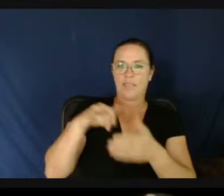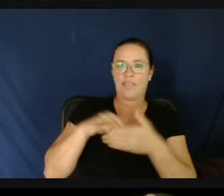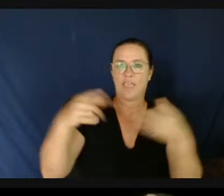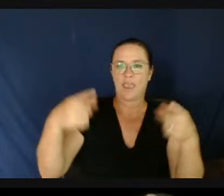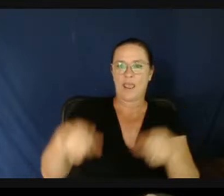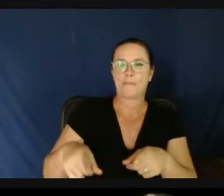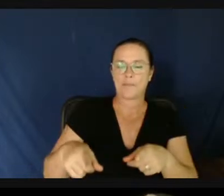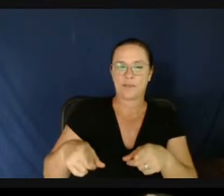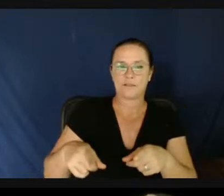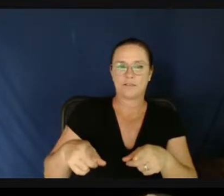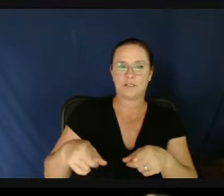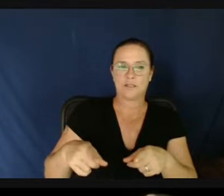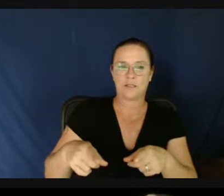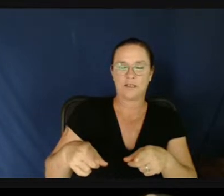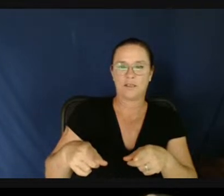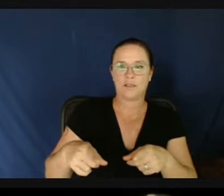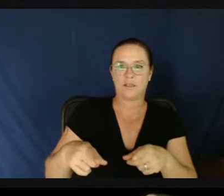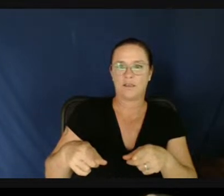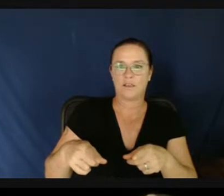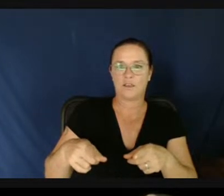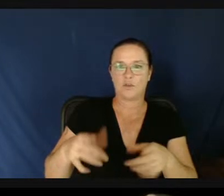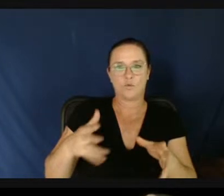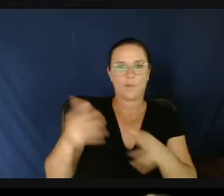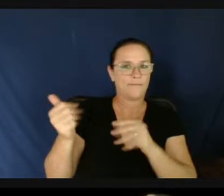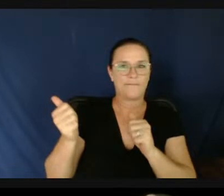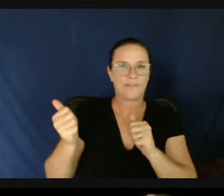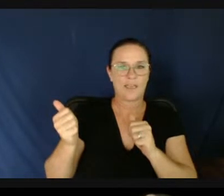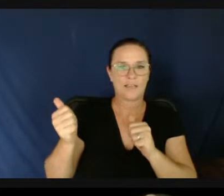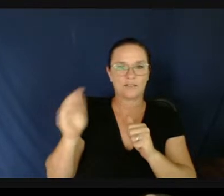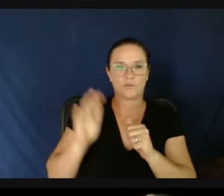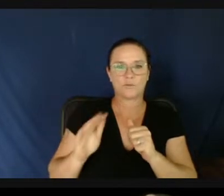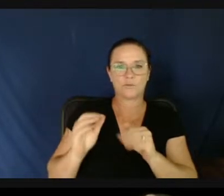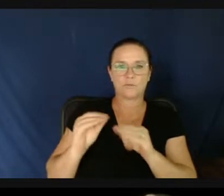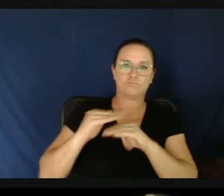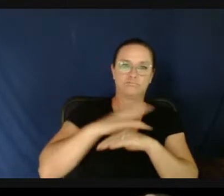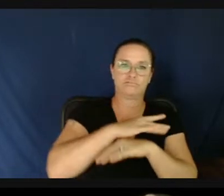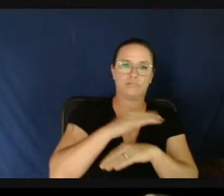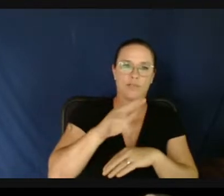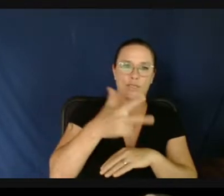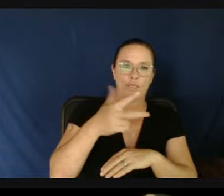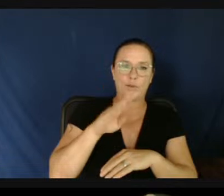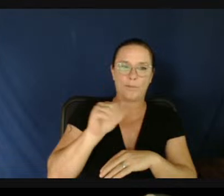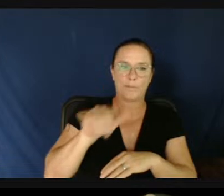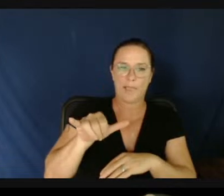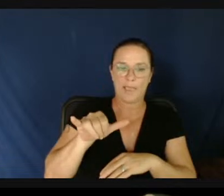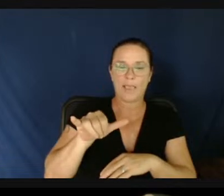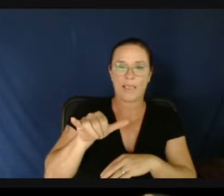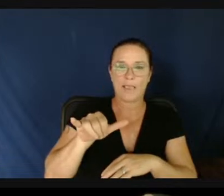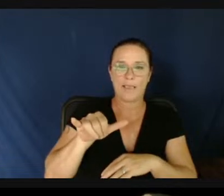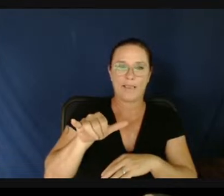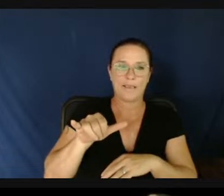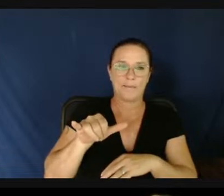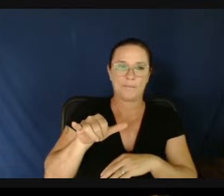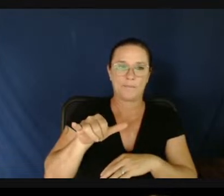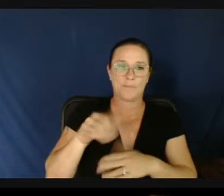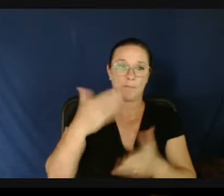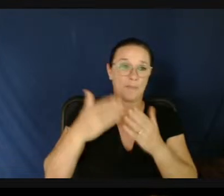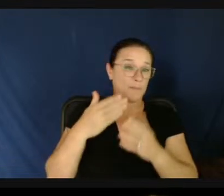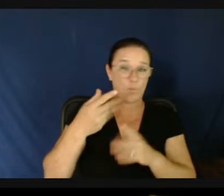happened. It wasn't long until it was reaching around Third Bay from there. So we're talking a